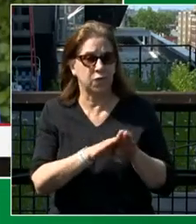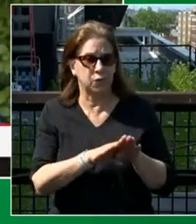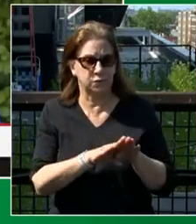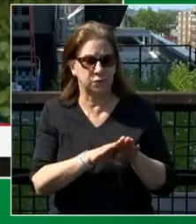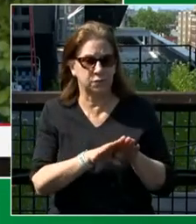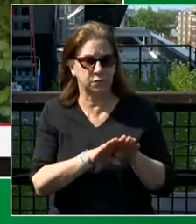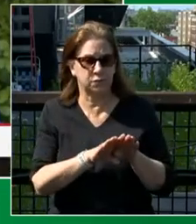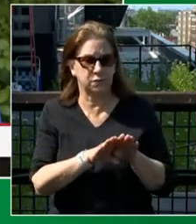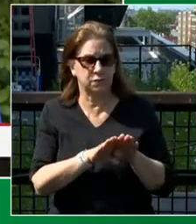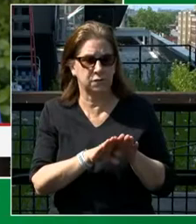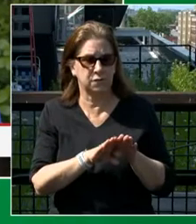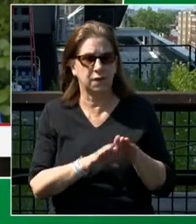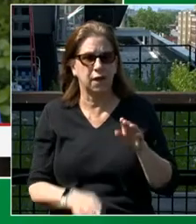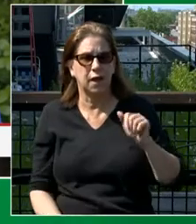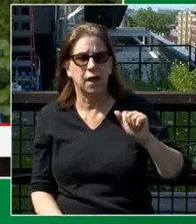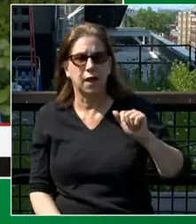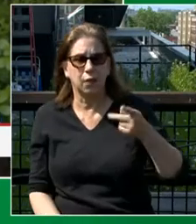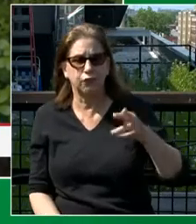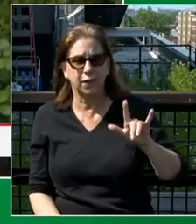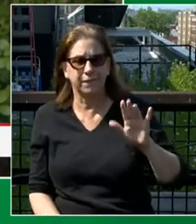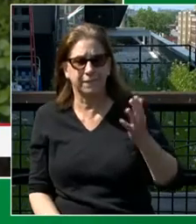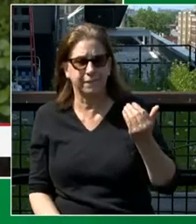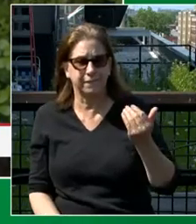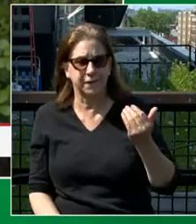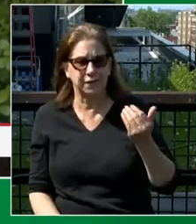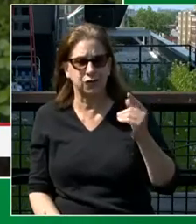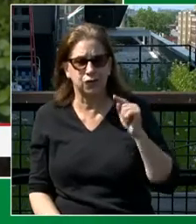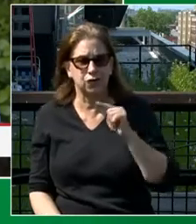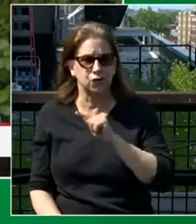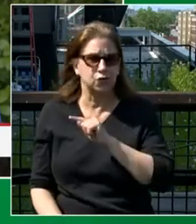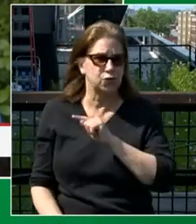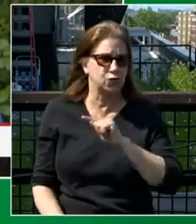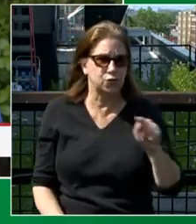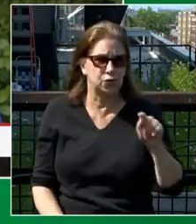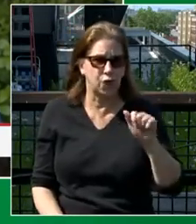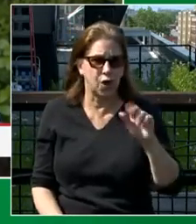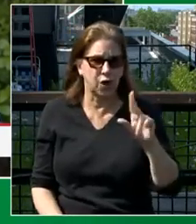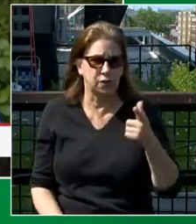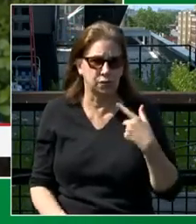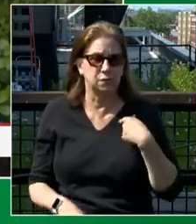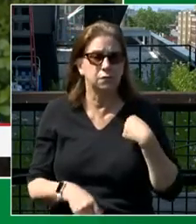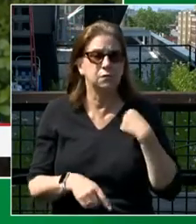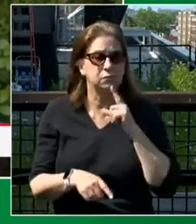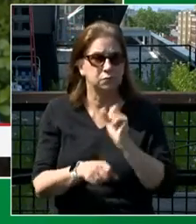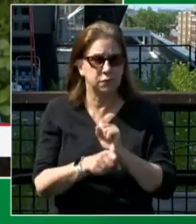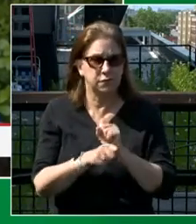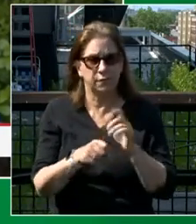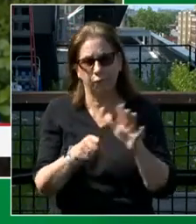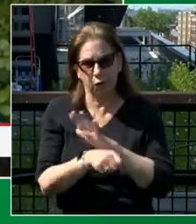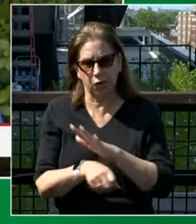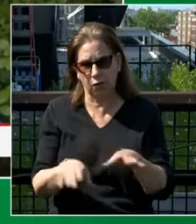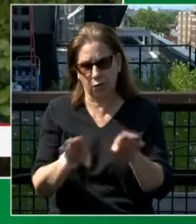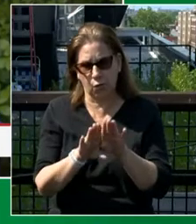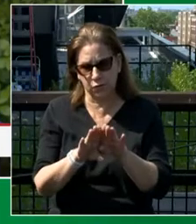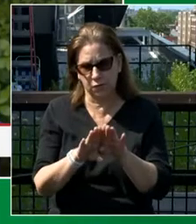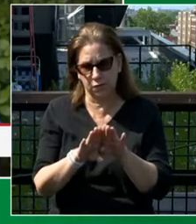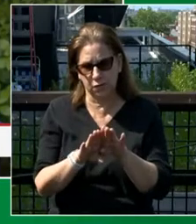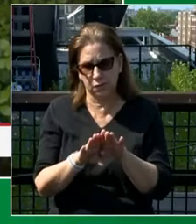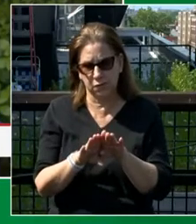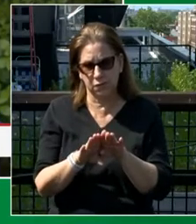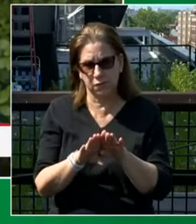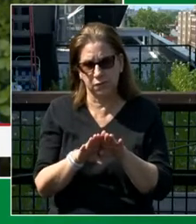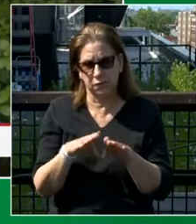15th, and then we came back to business in August. Everything was really tentative. We were really looking forward